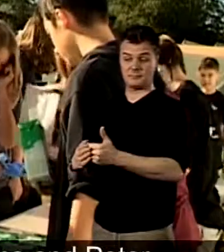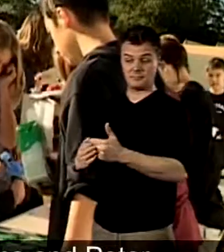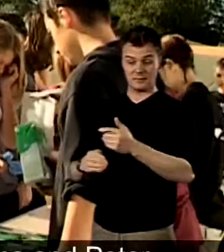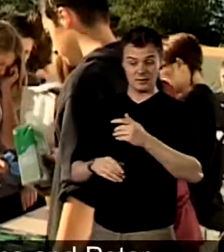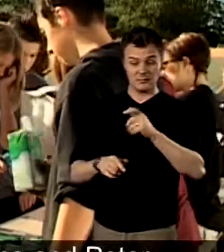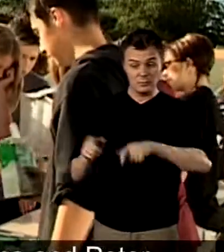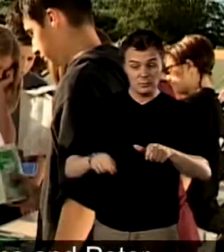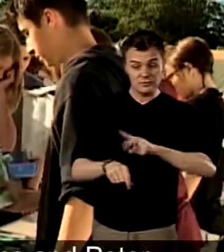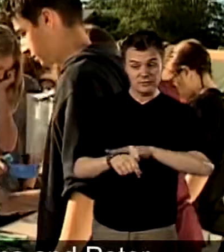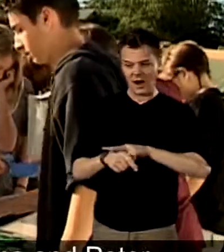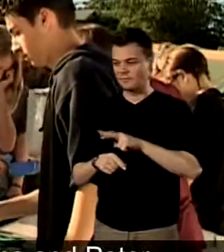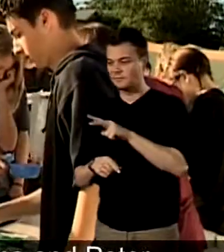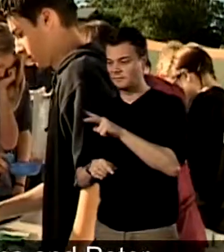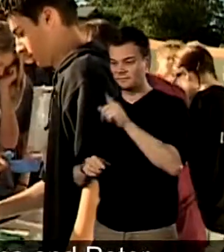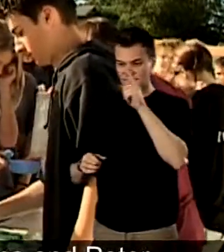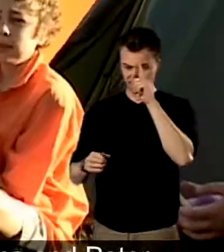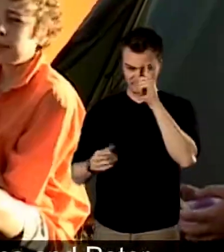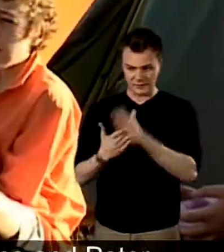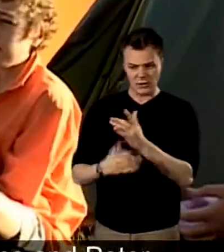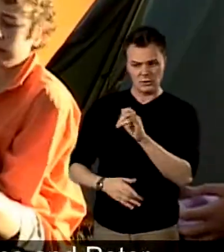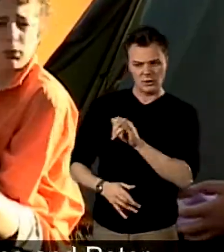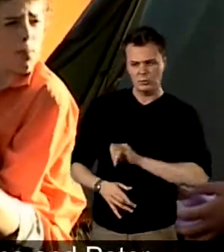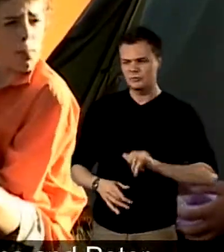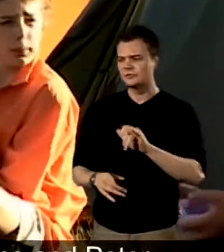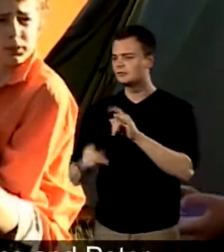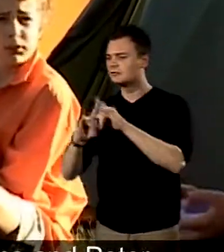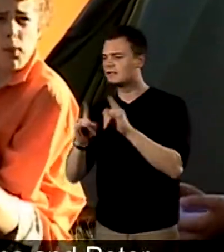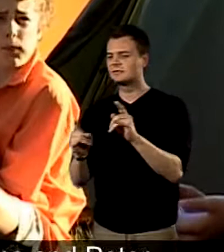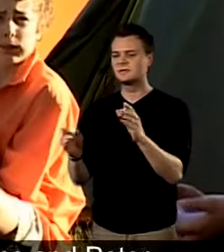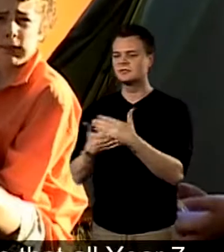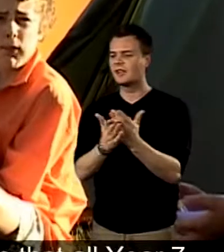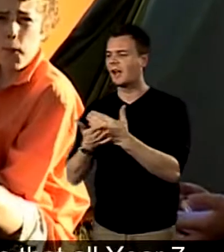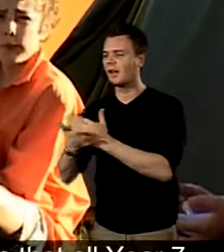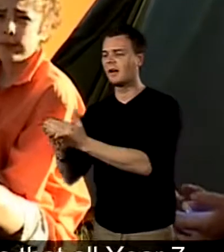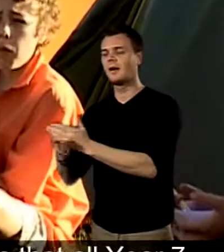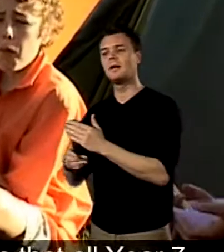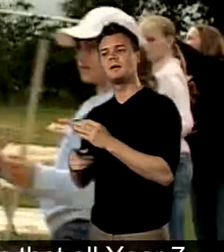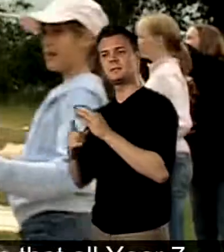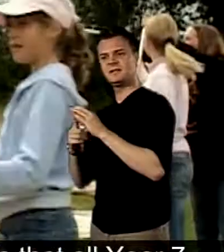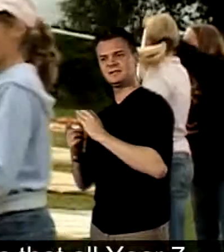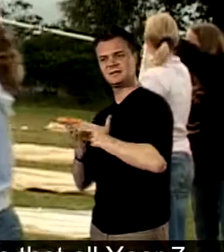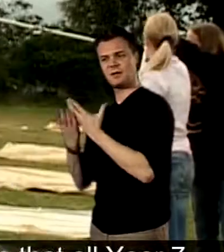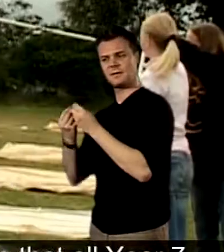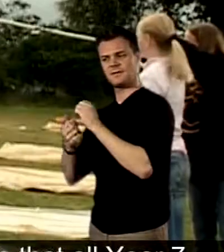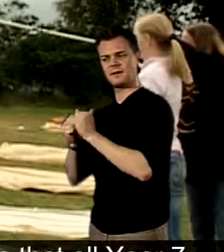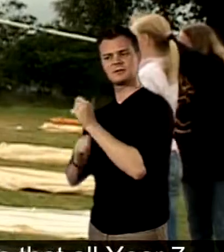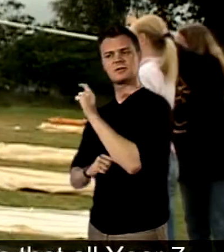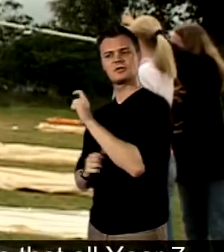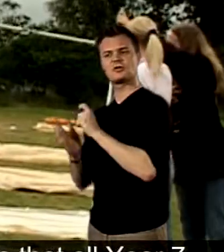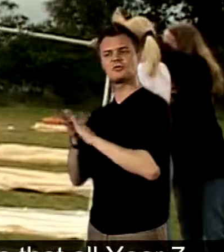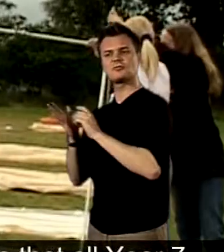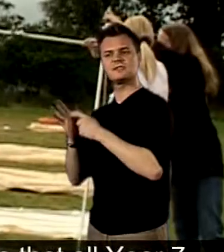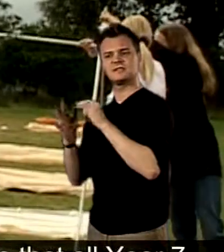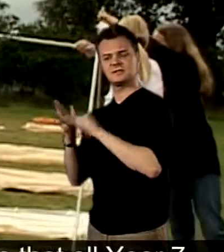will share tents to ensure supportive groups, and Peter is sharing with his friend Chris. At Petersfield, one adjustment is that all